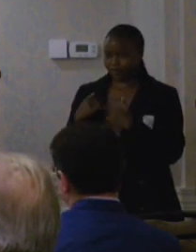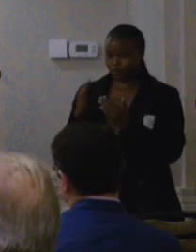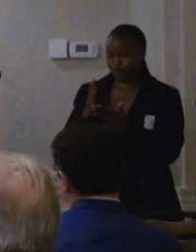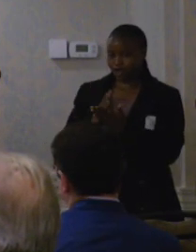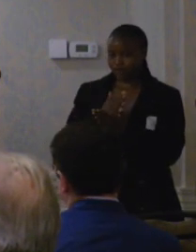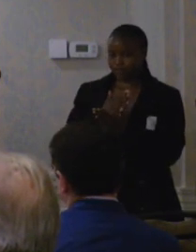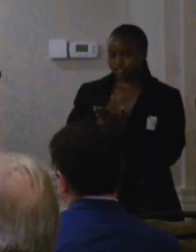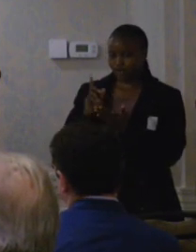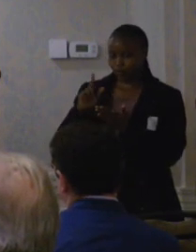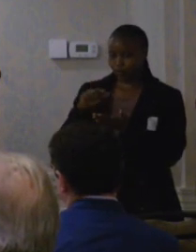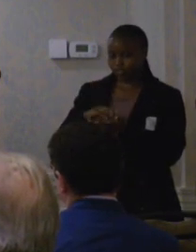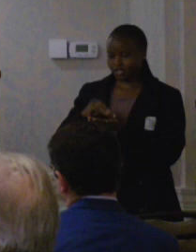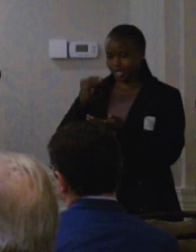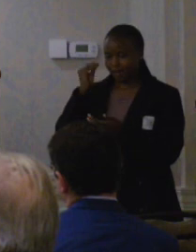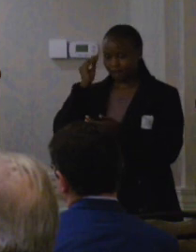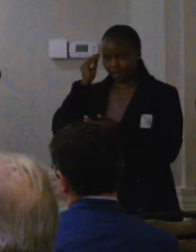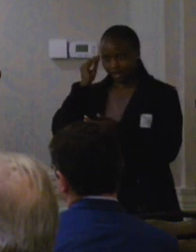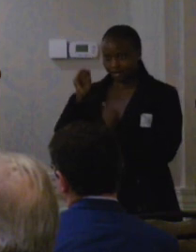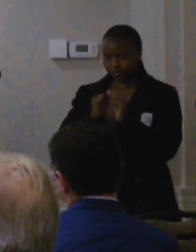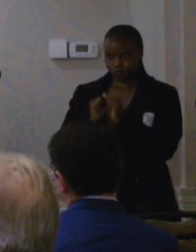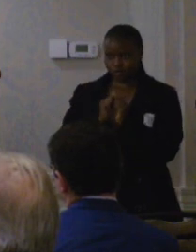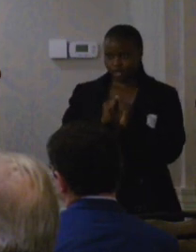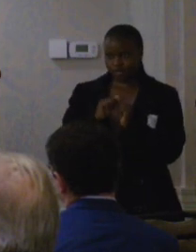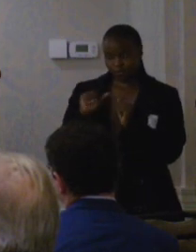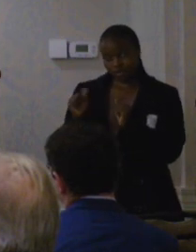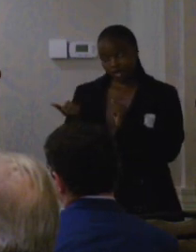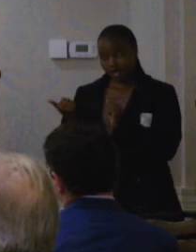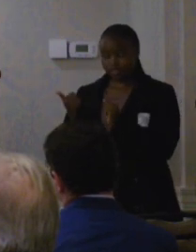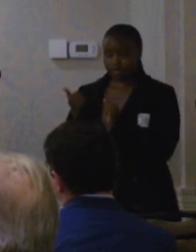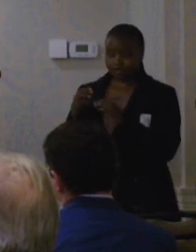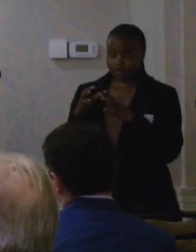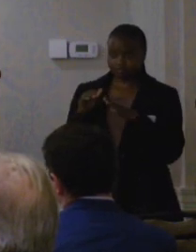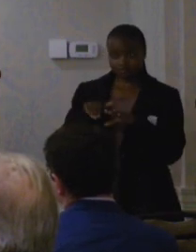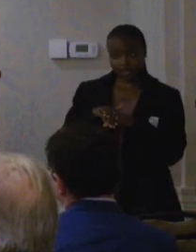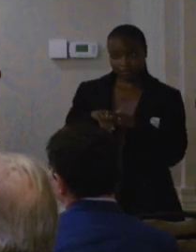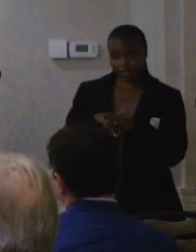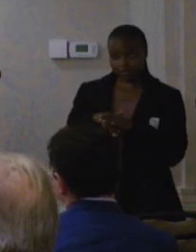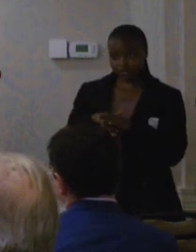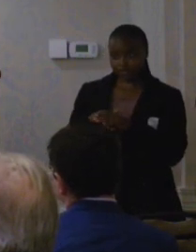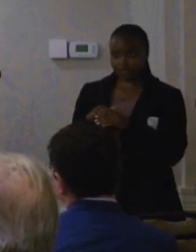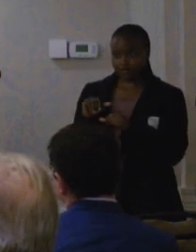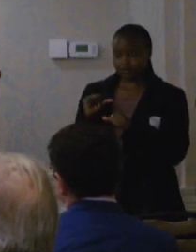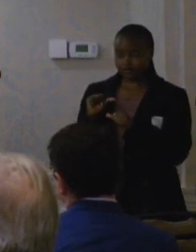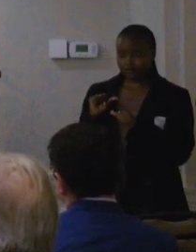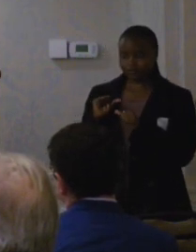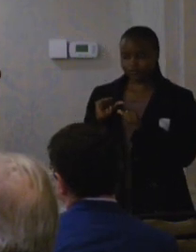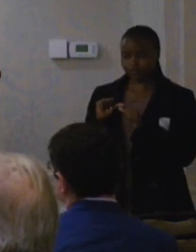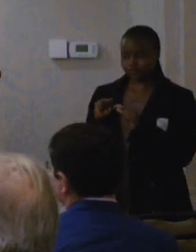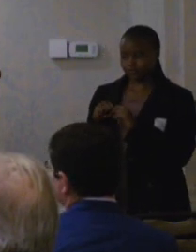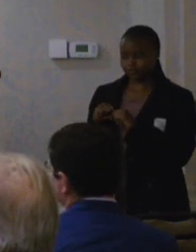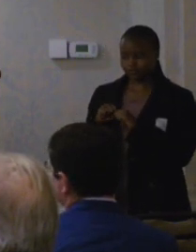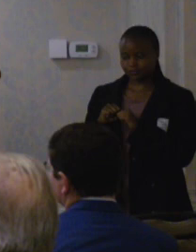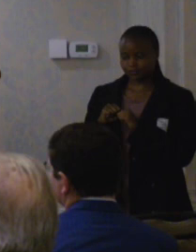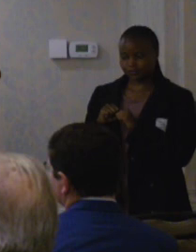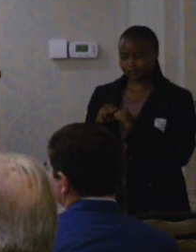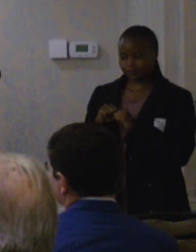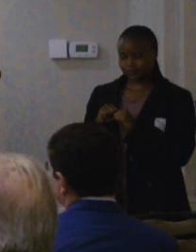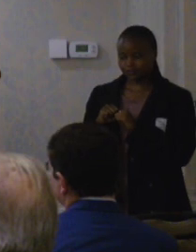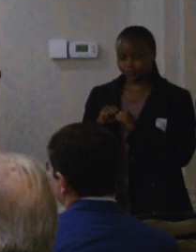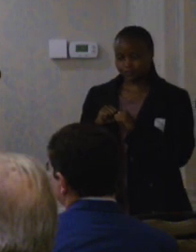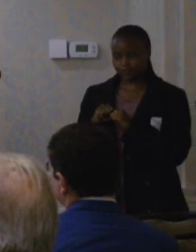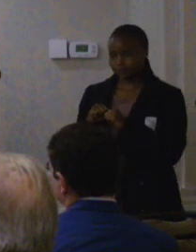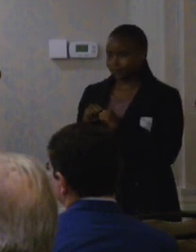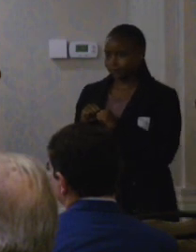about what they have learned and about time for the Q&A. And because during about the individual learning, they have